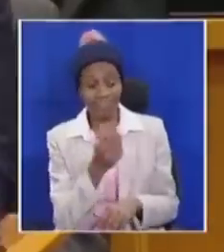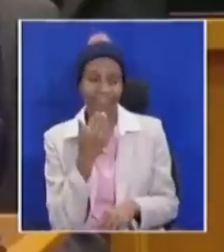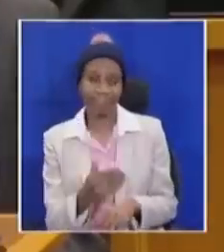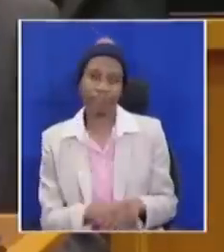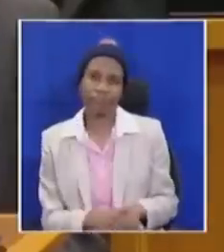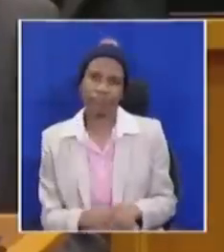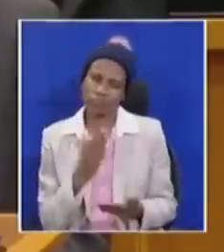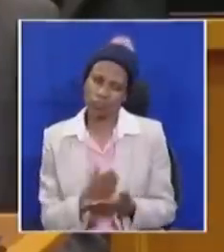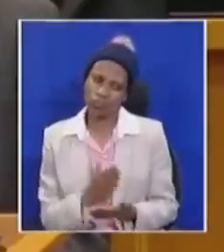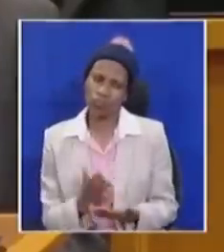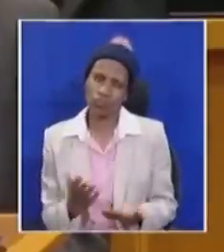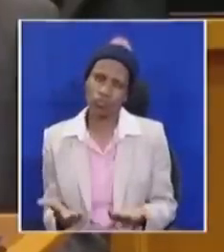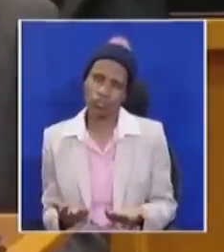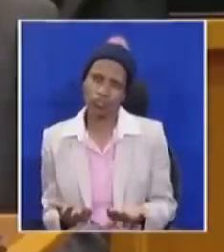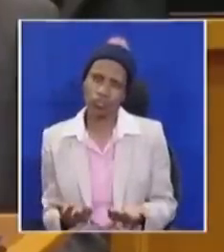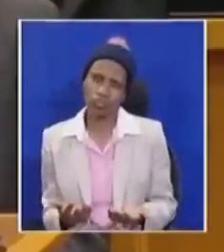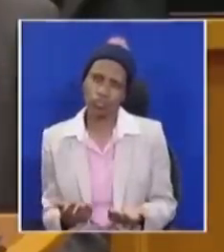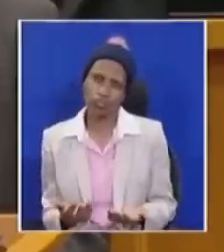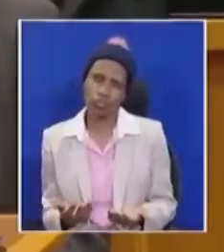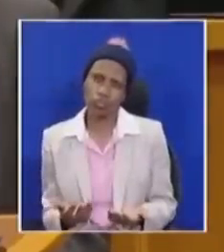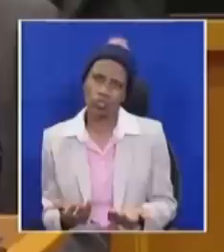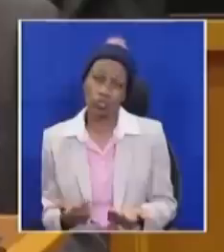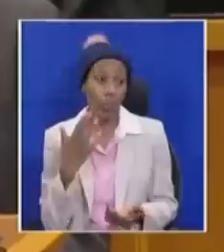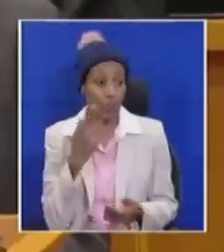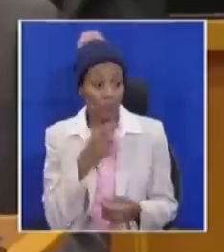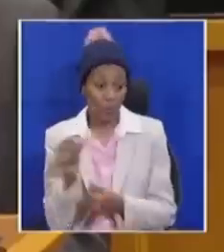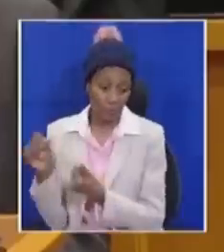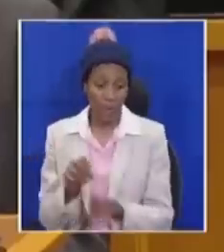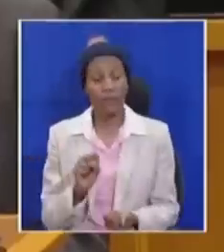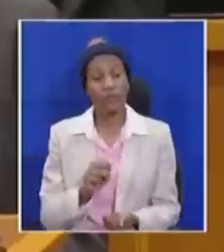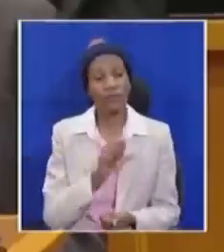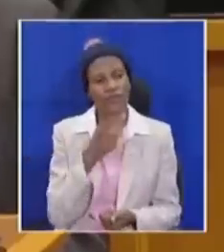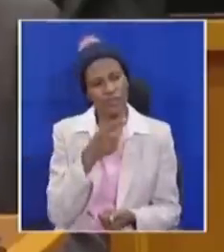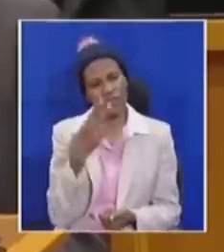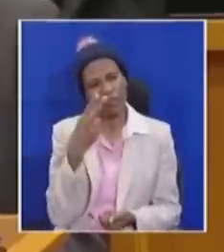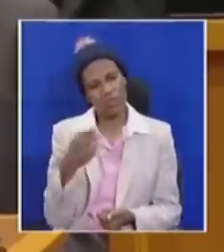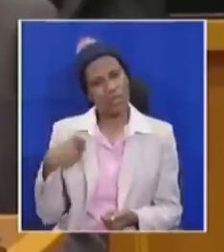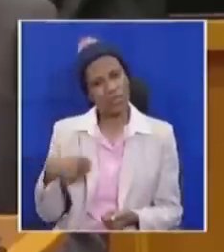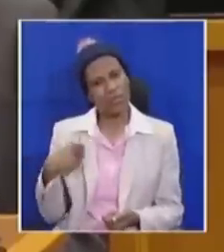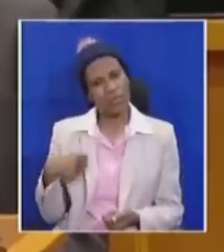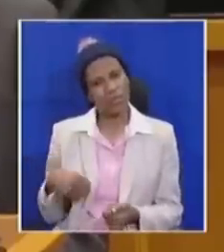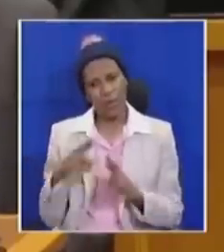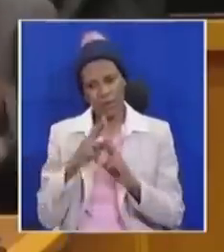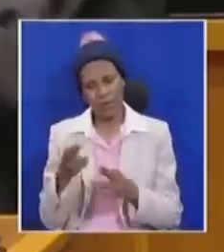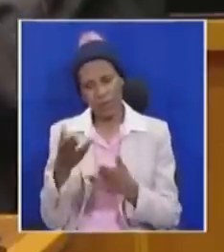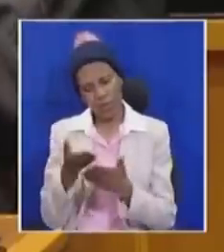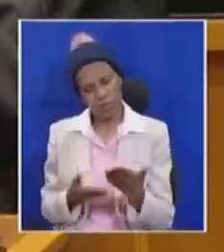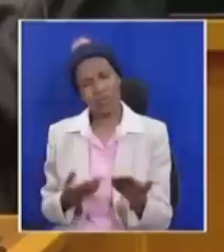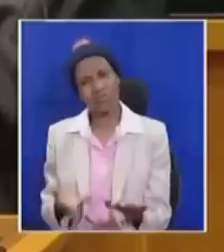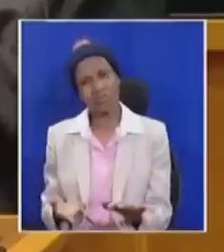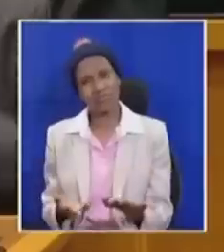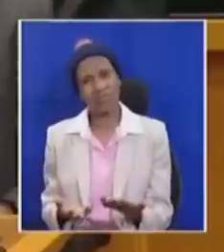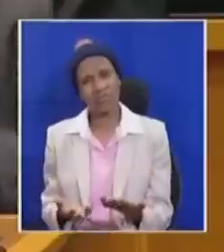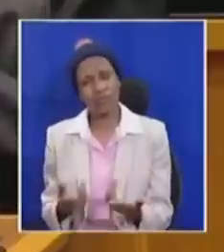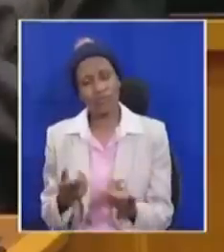Deputy President would have, since his return to the country, have seen the municipal outcome of the audit reports that were tabled by the